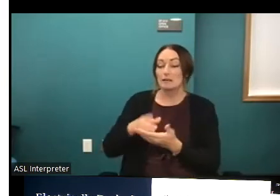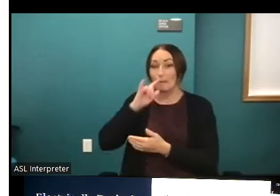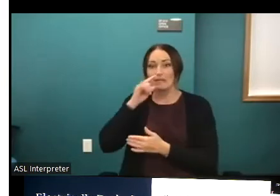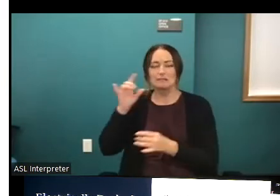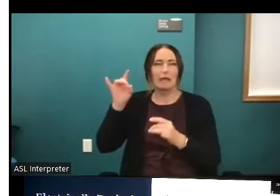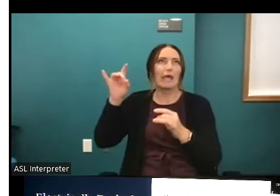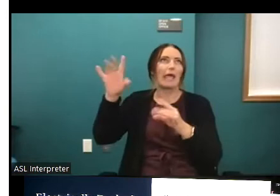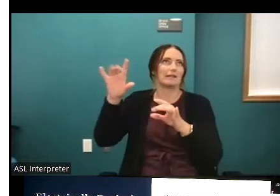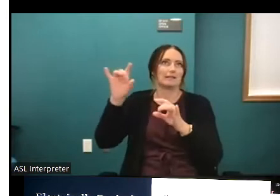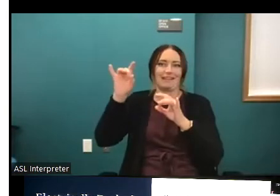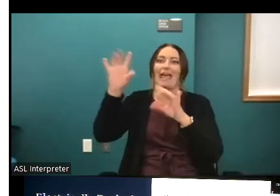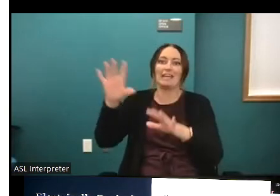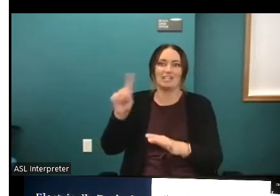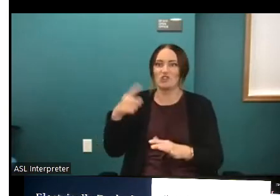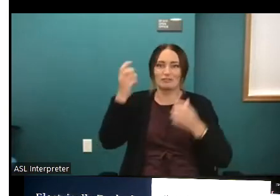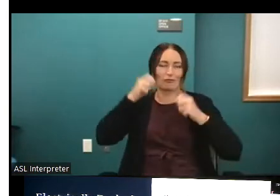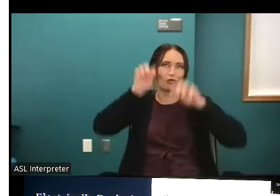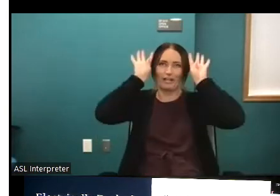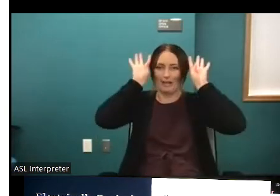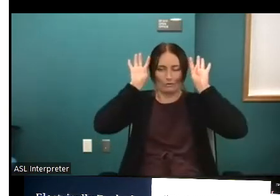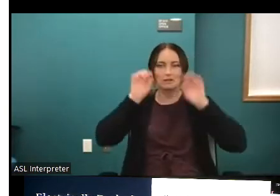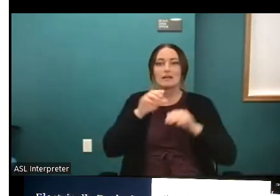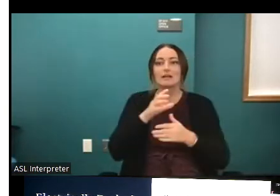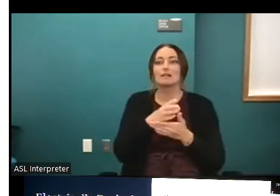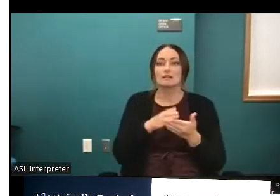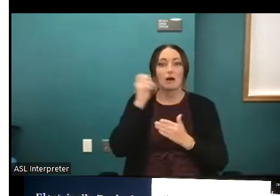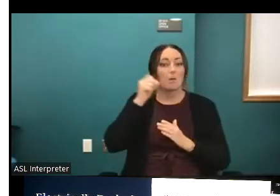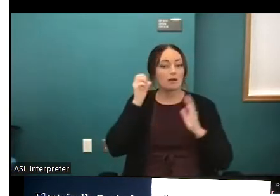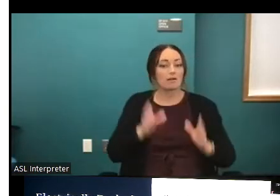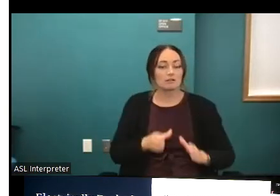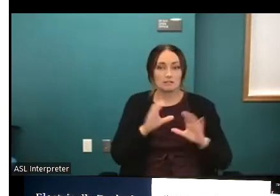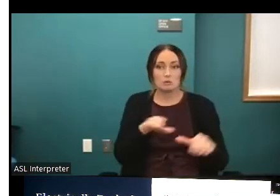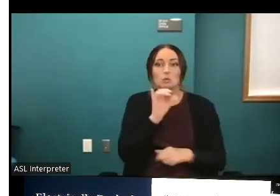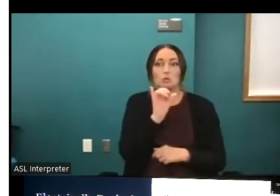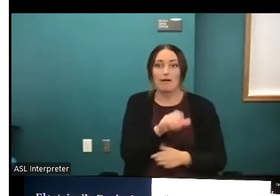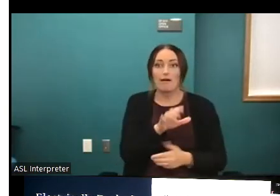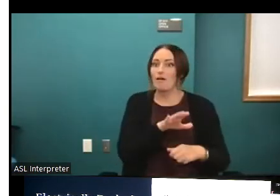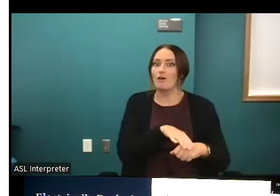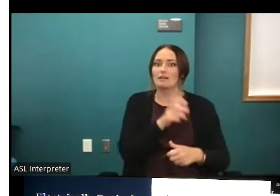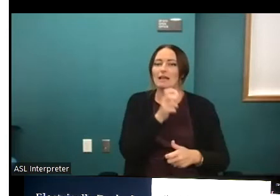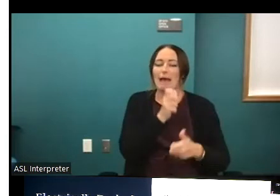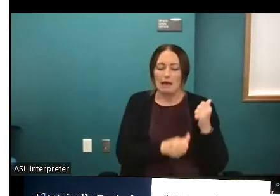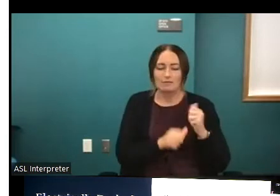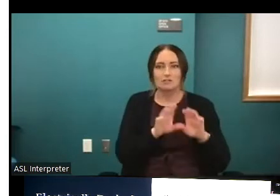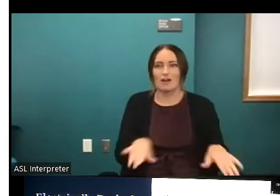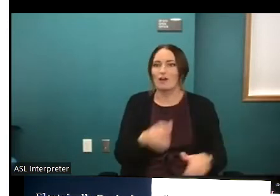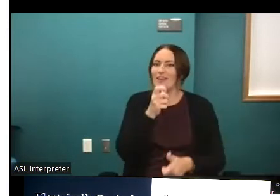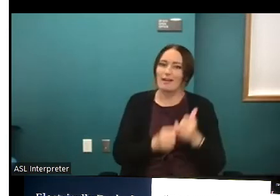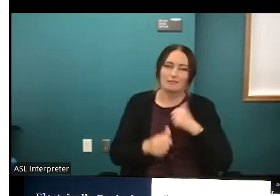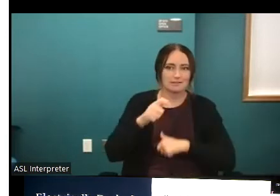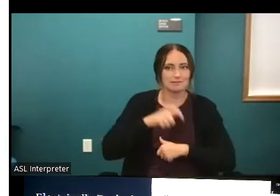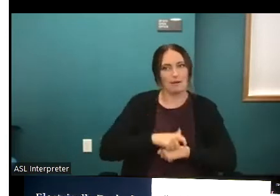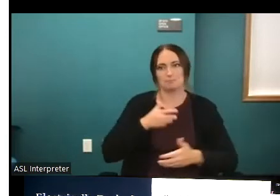just freak out. There are a couple of audiologists that do this on every kid every time, no matter